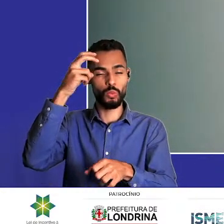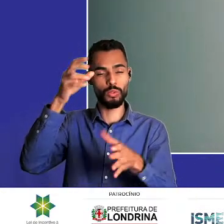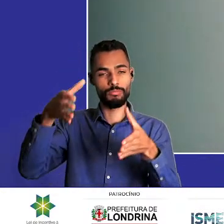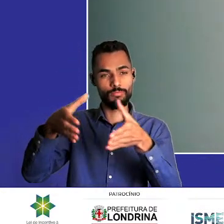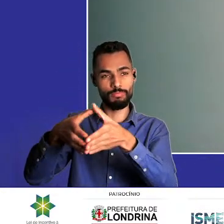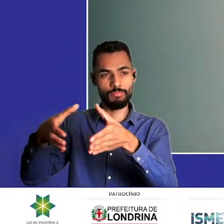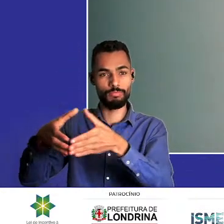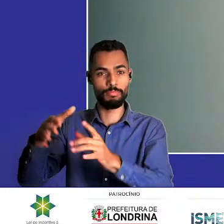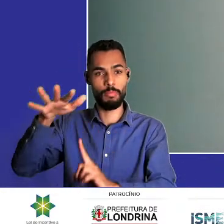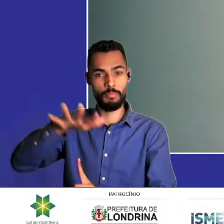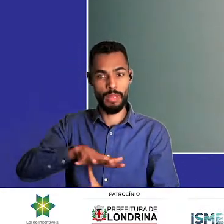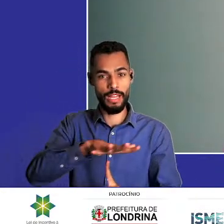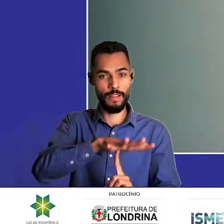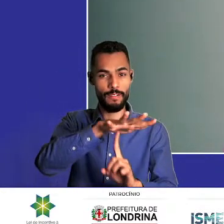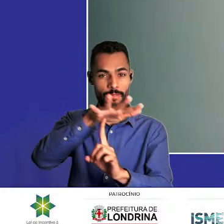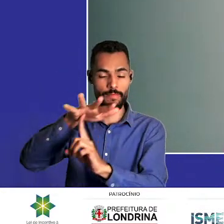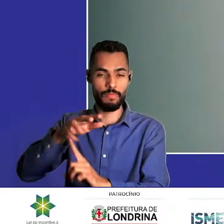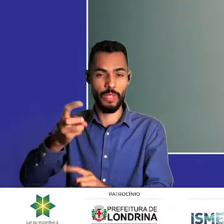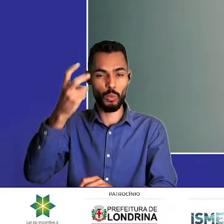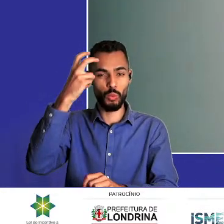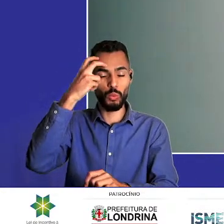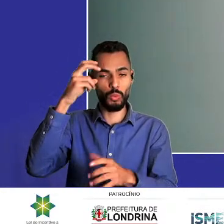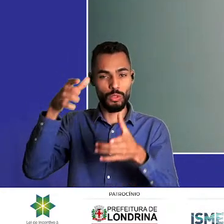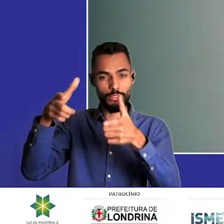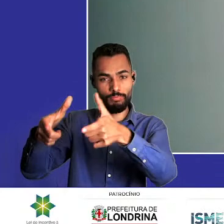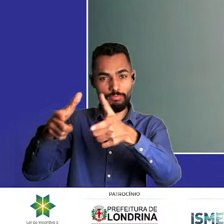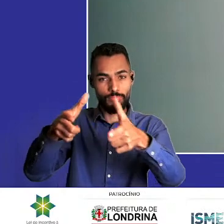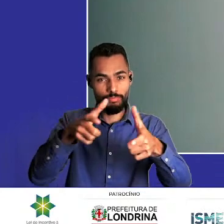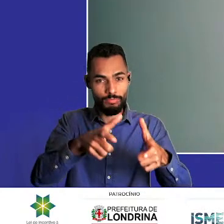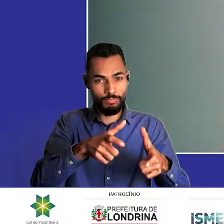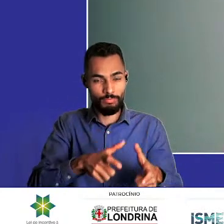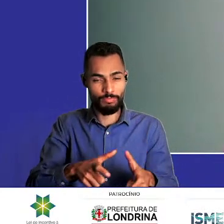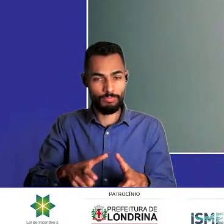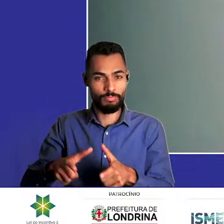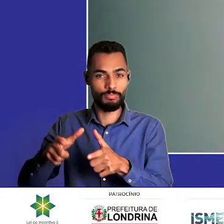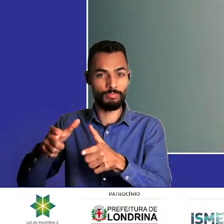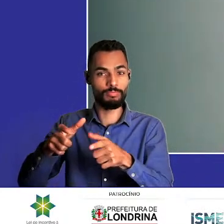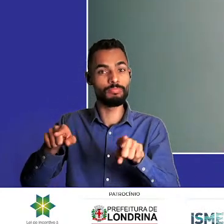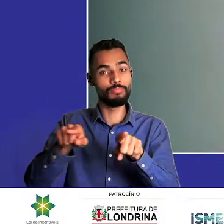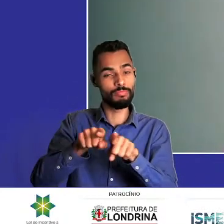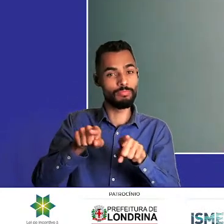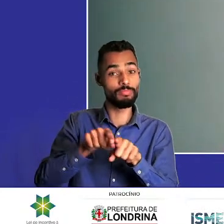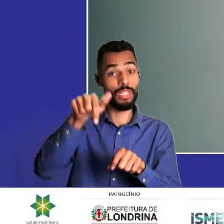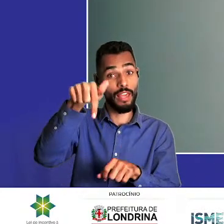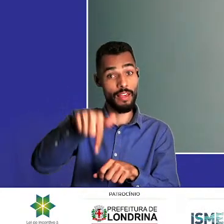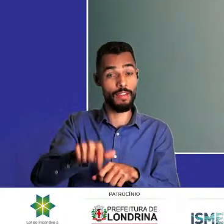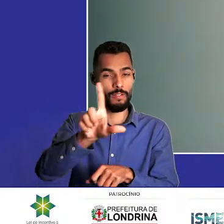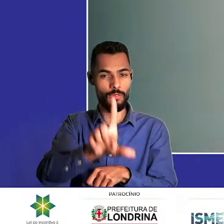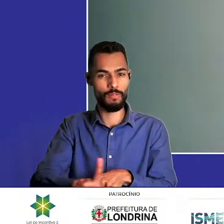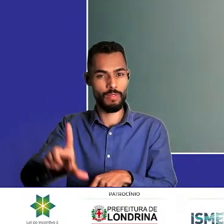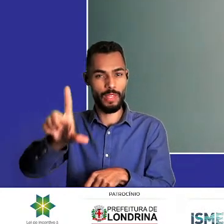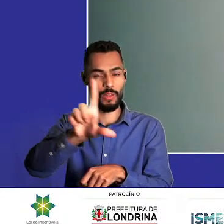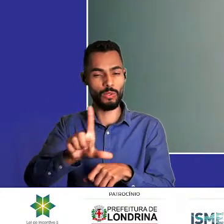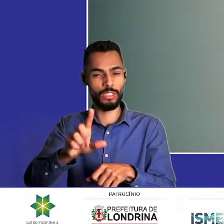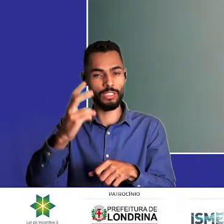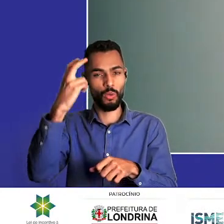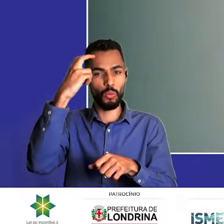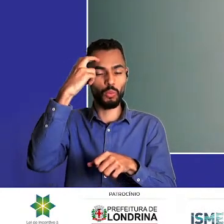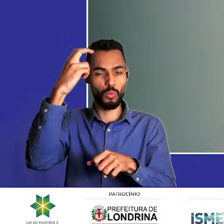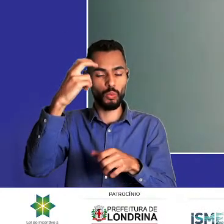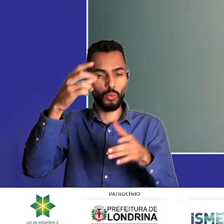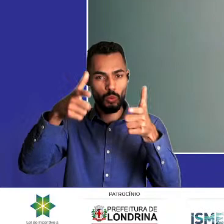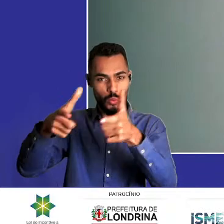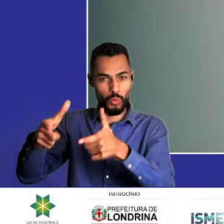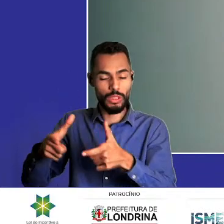University of Londrina, and its Casa de Cultura, and also by the Association of Friends of